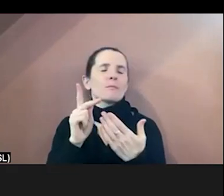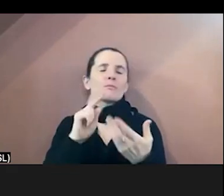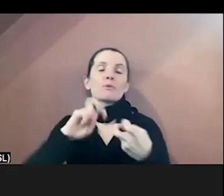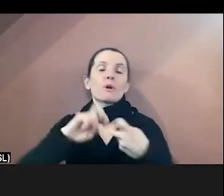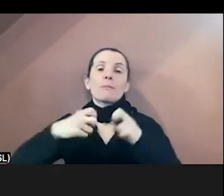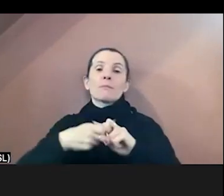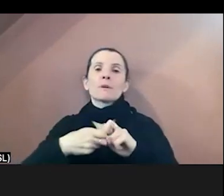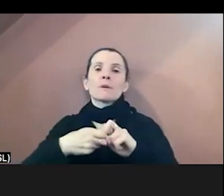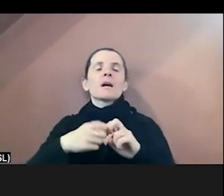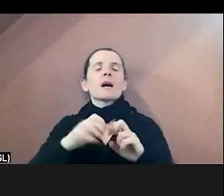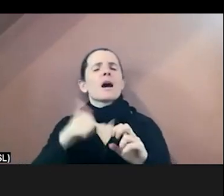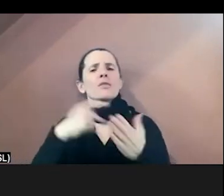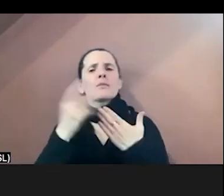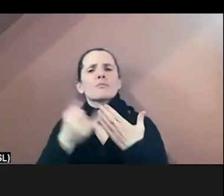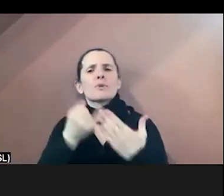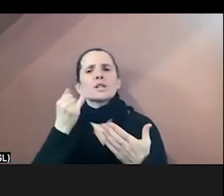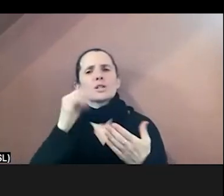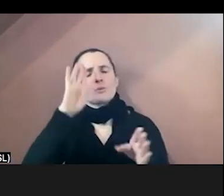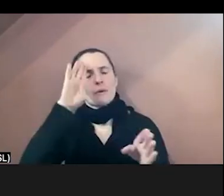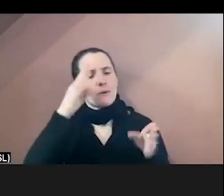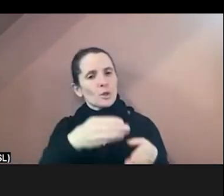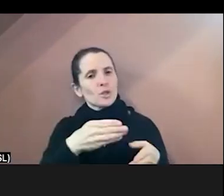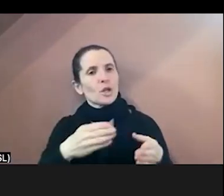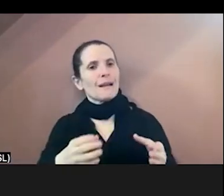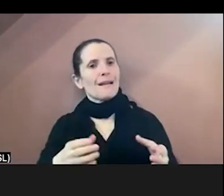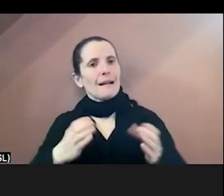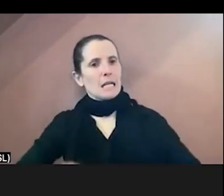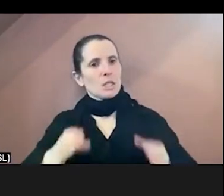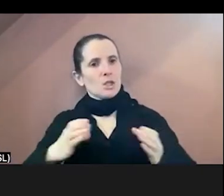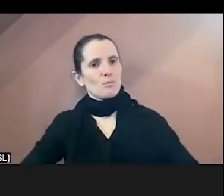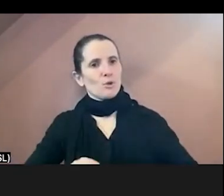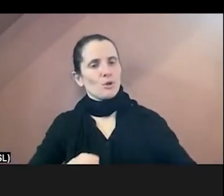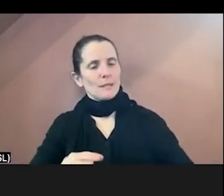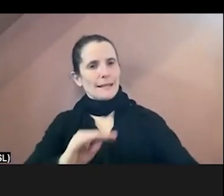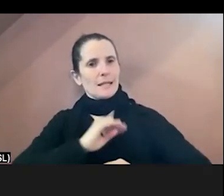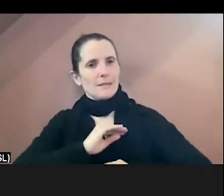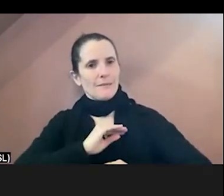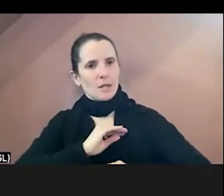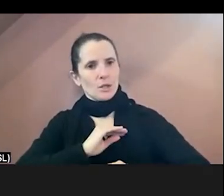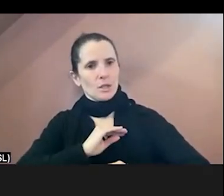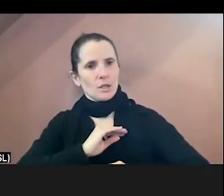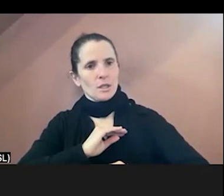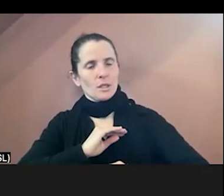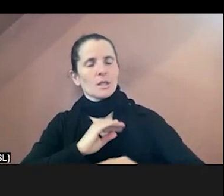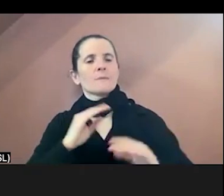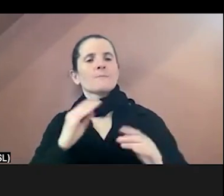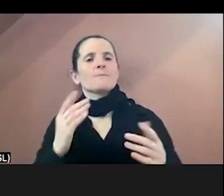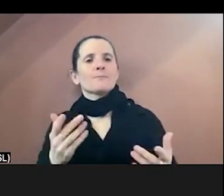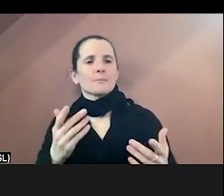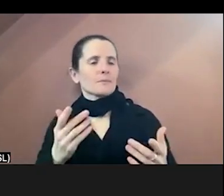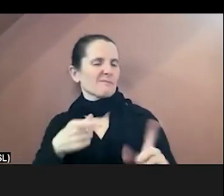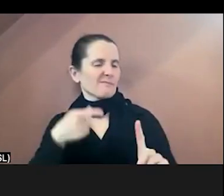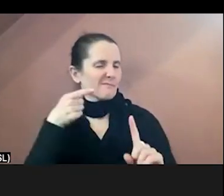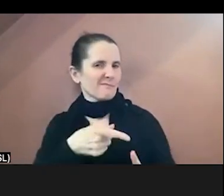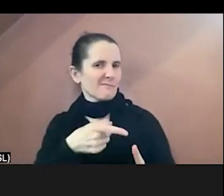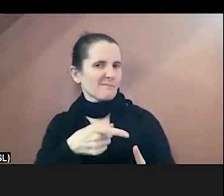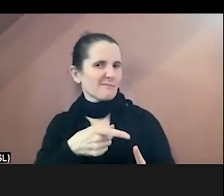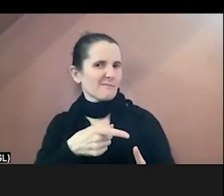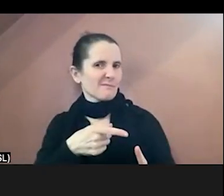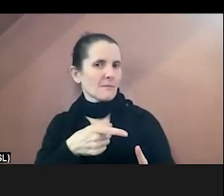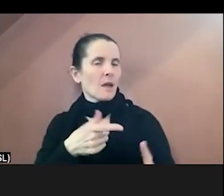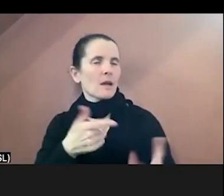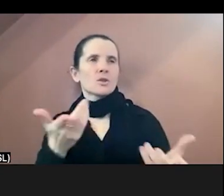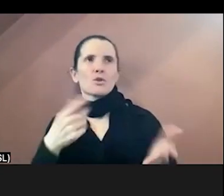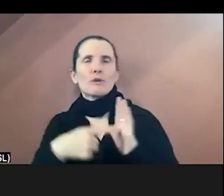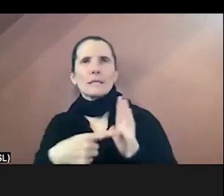I can avoid this rule and let's see how it impacts customer satisfaction. Like I